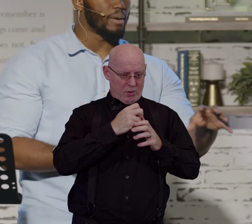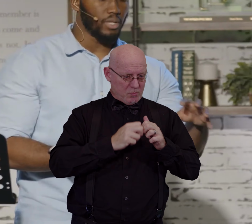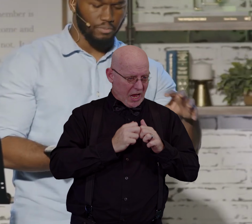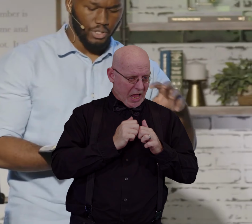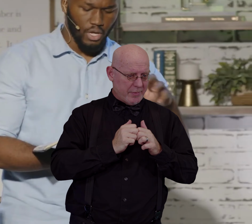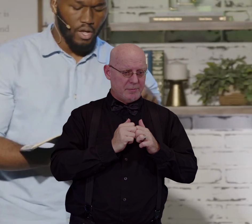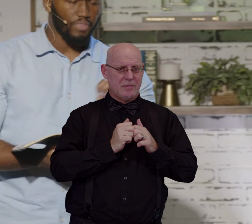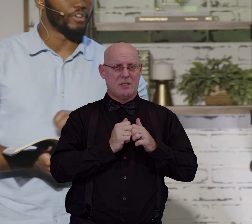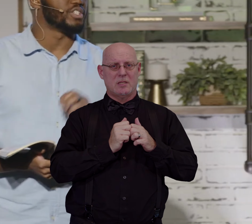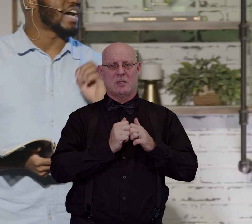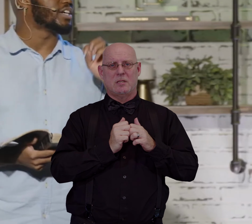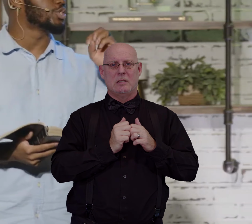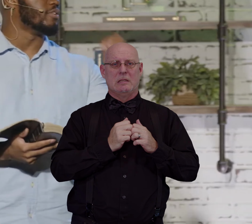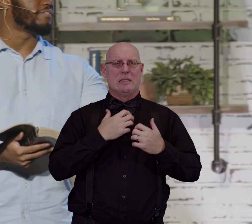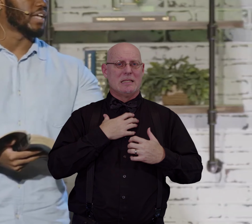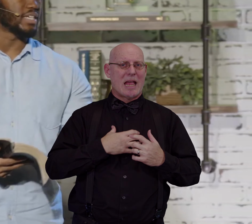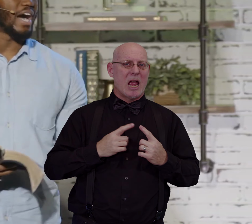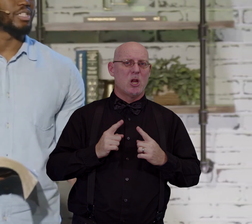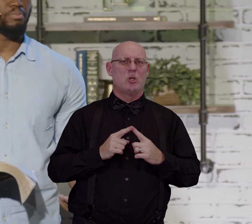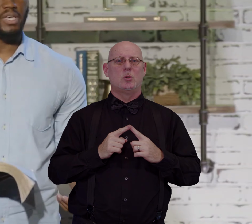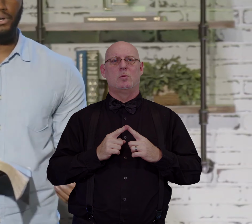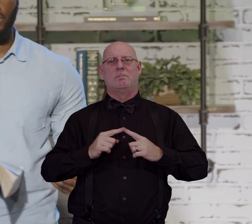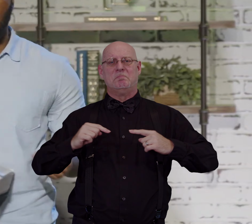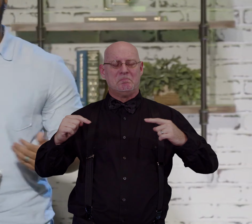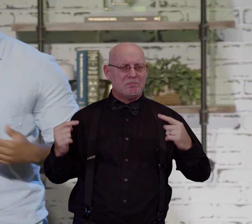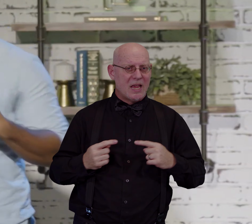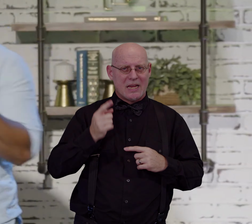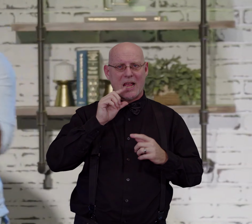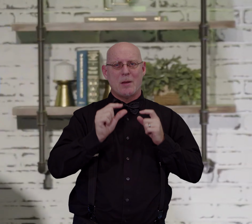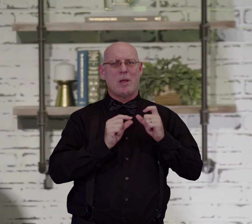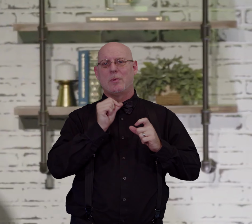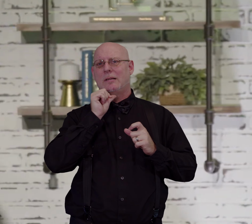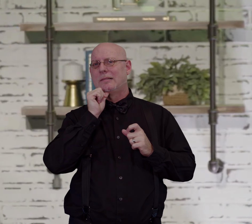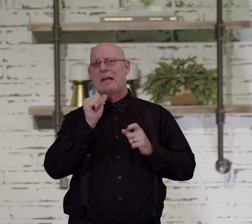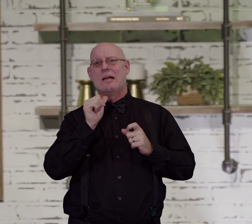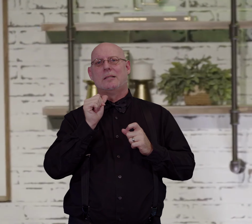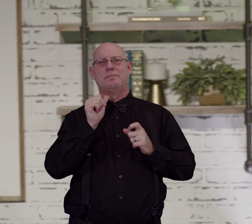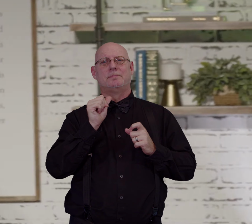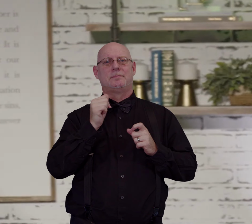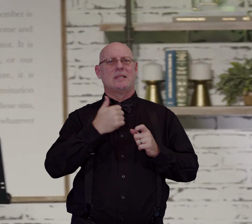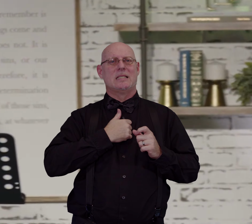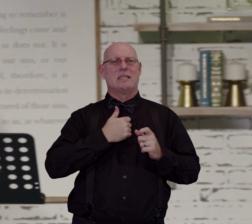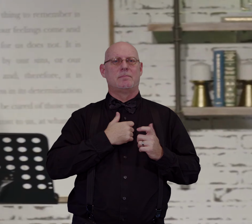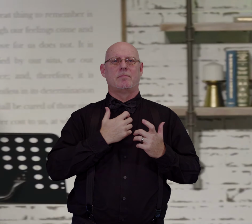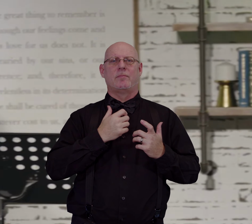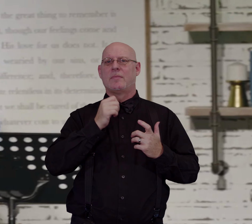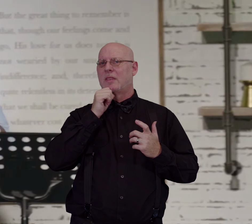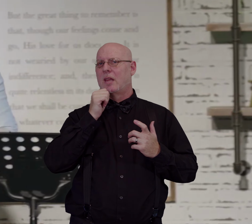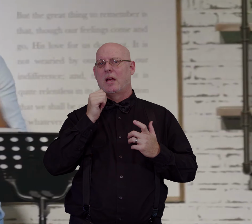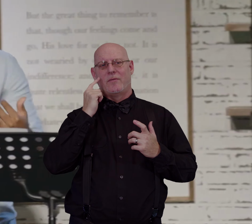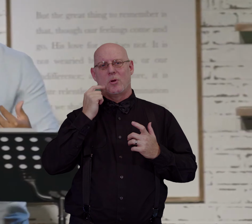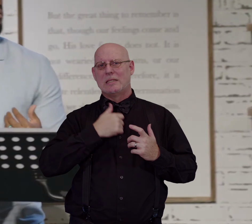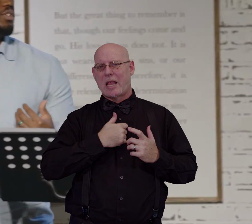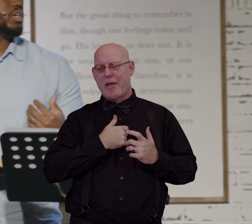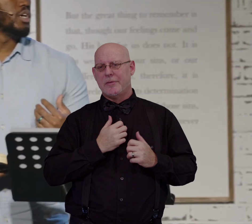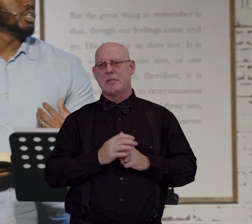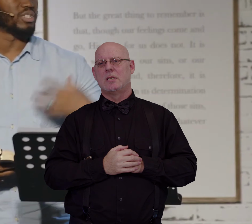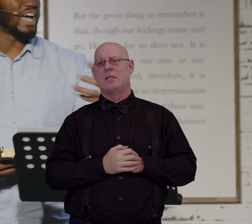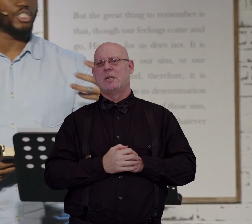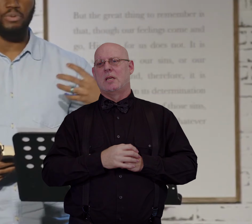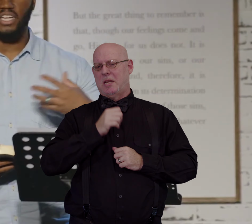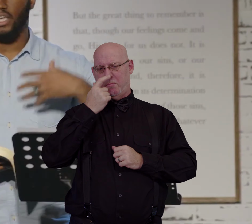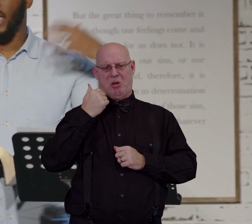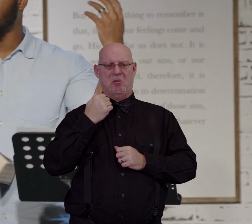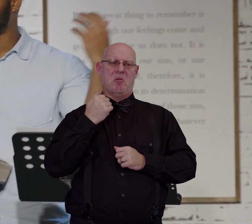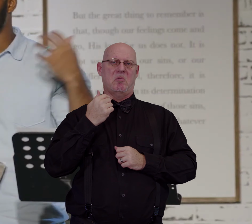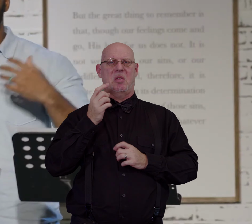these problems, their desire to afflict God's people is not in and of us ourselves or in and of ourselves. So it's